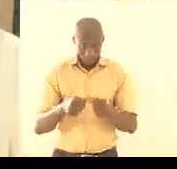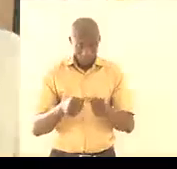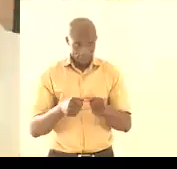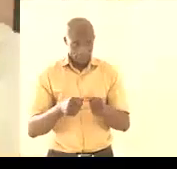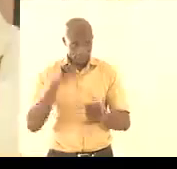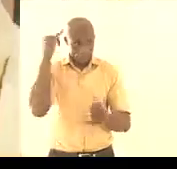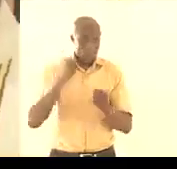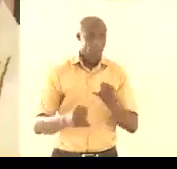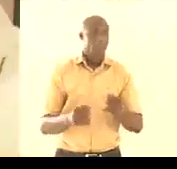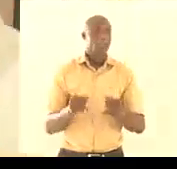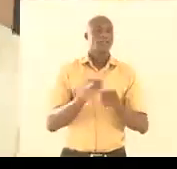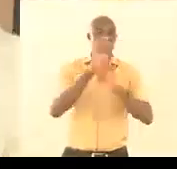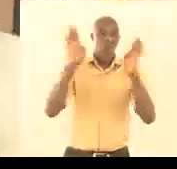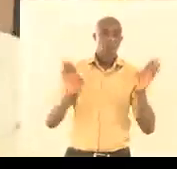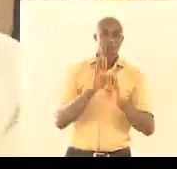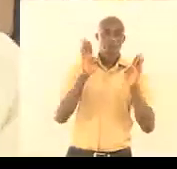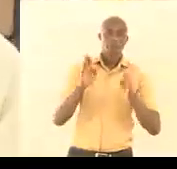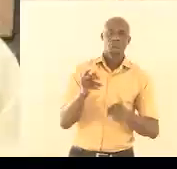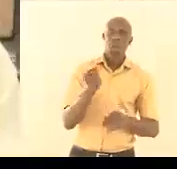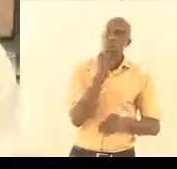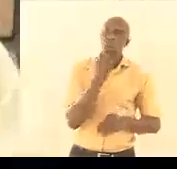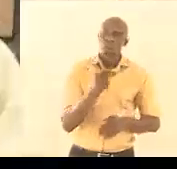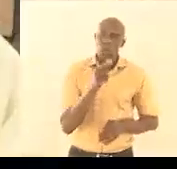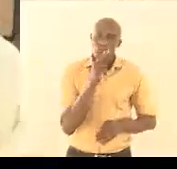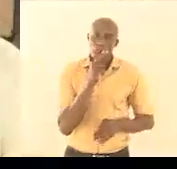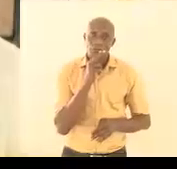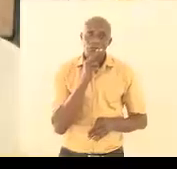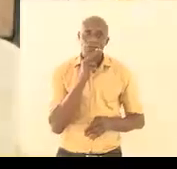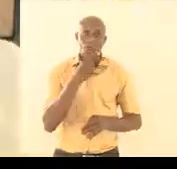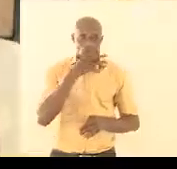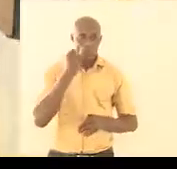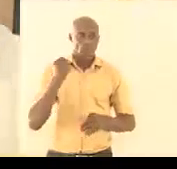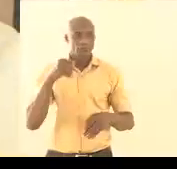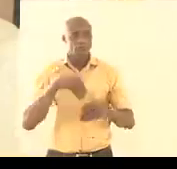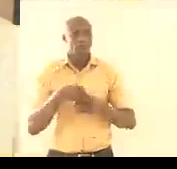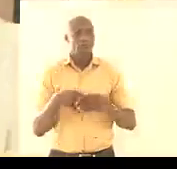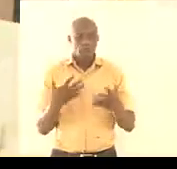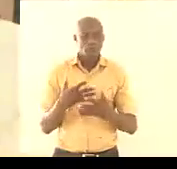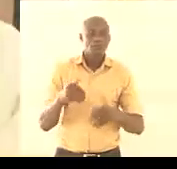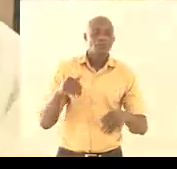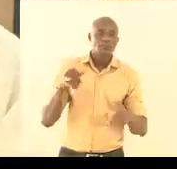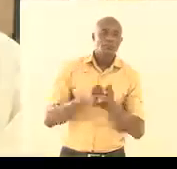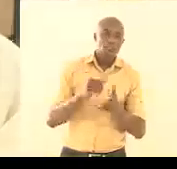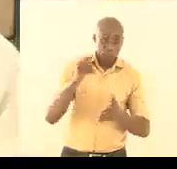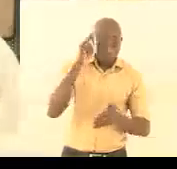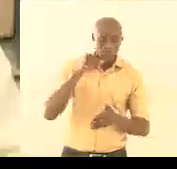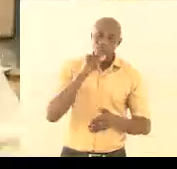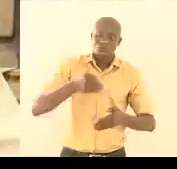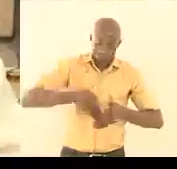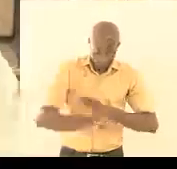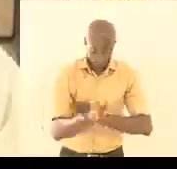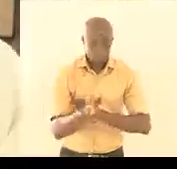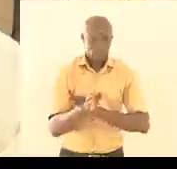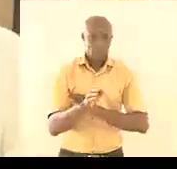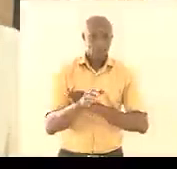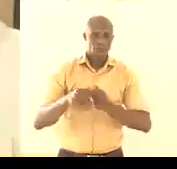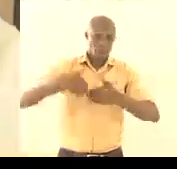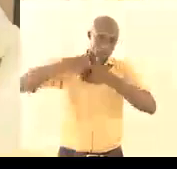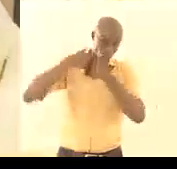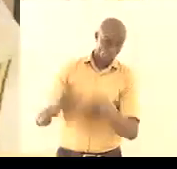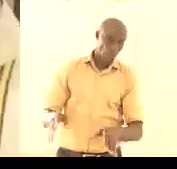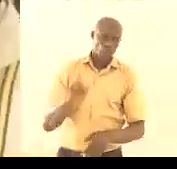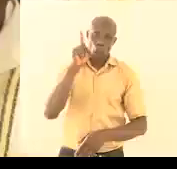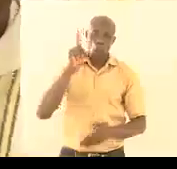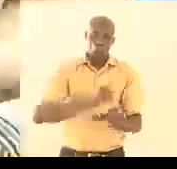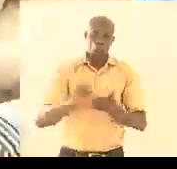case of last Sunday? Thomas was in such grief that he did not come to join the other disciples. So he lost 1 week of joy, as